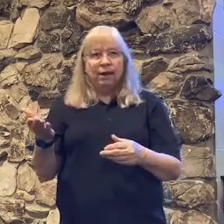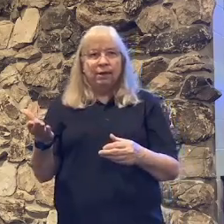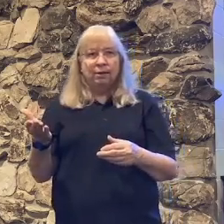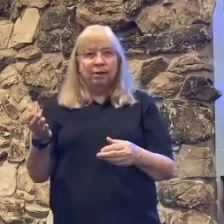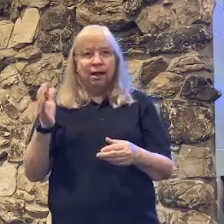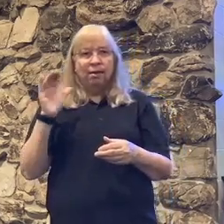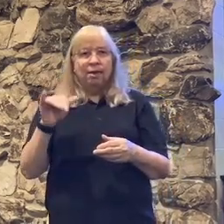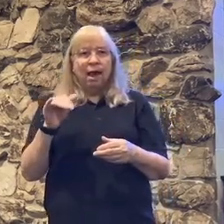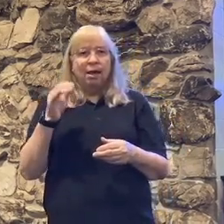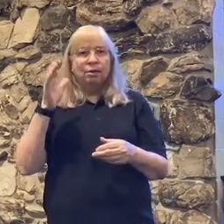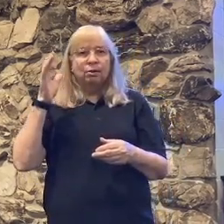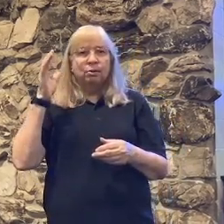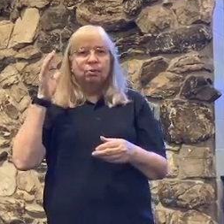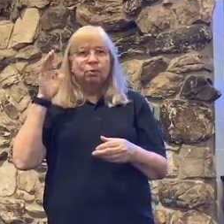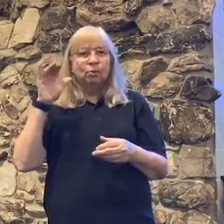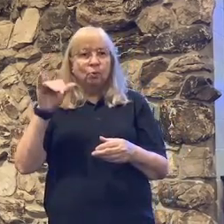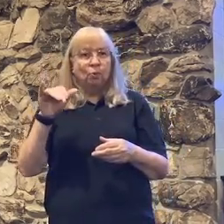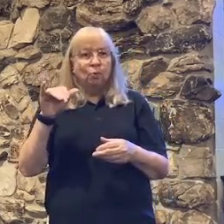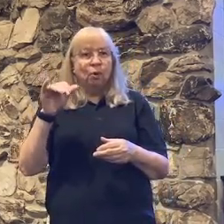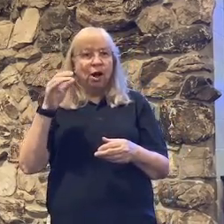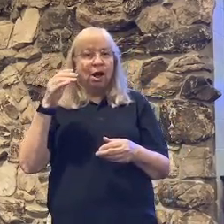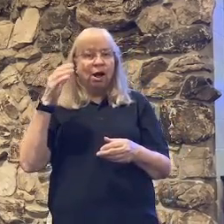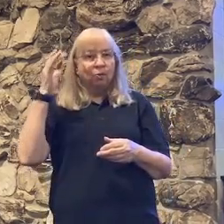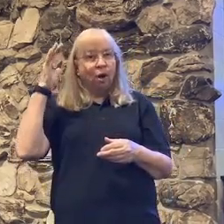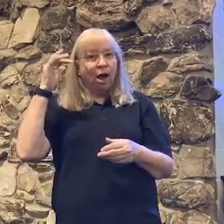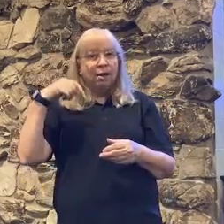That's why we walk together.